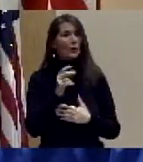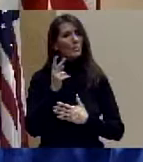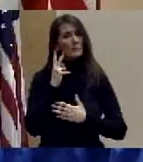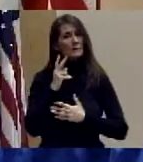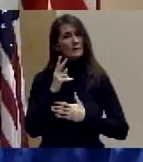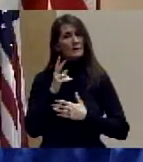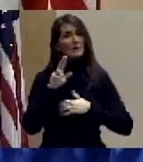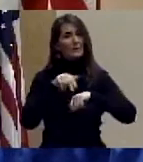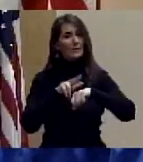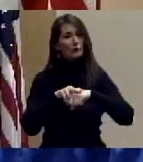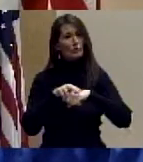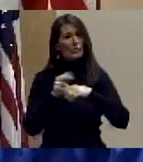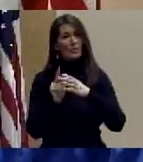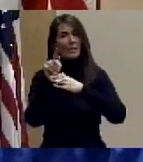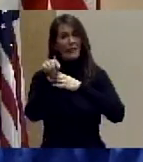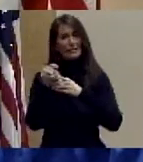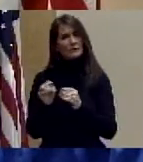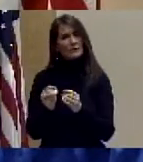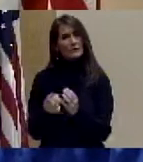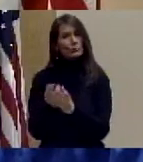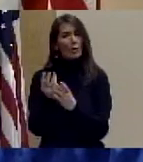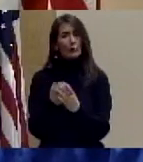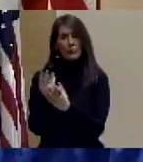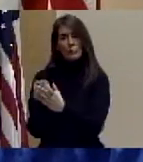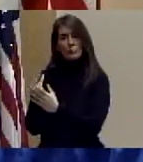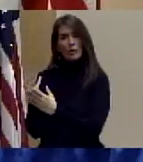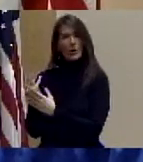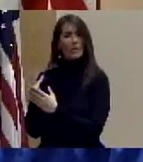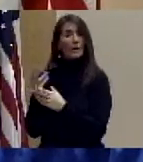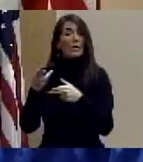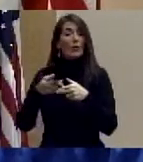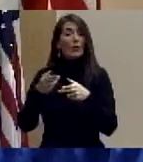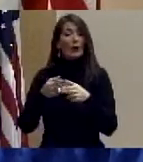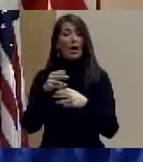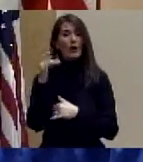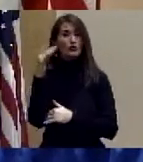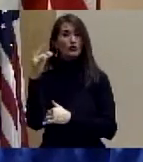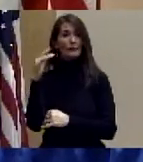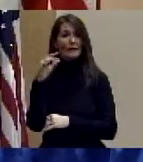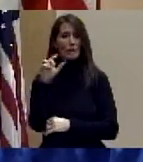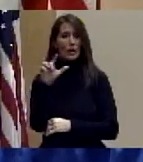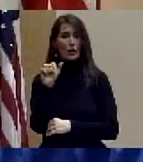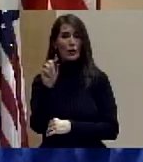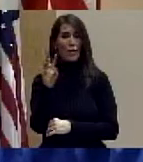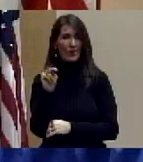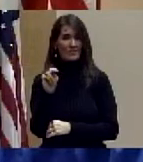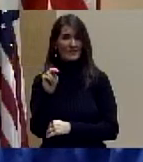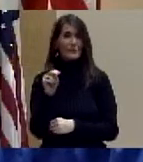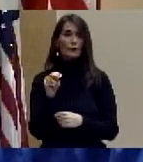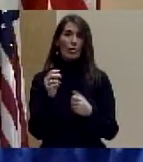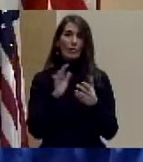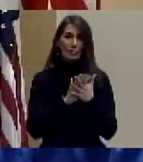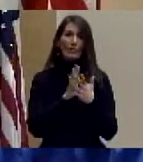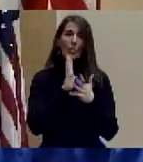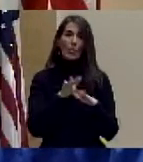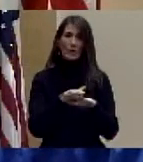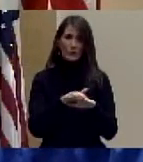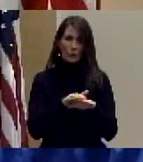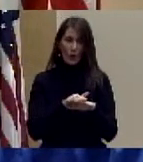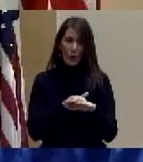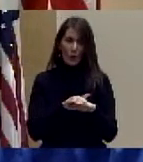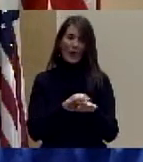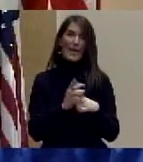natural plantings in what we've come to know as a tree lawn. And that will slow traffic and